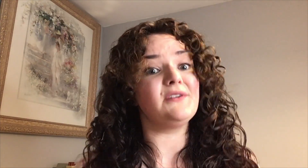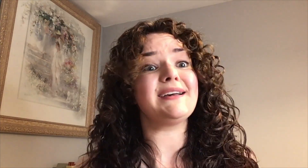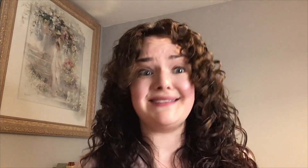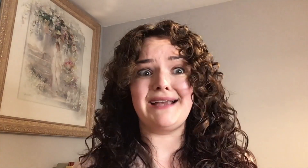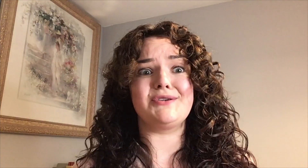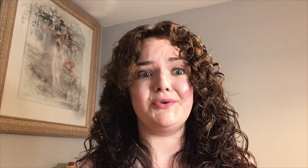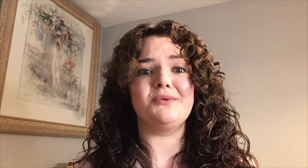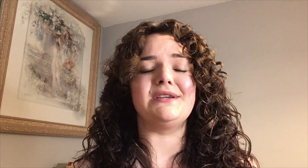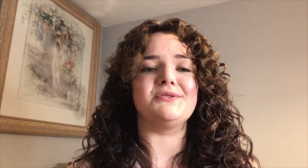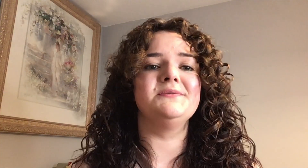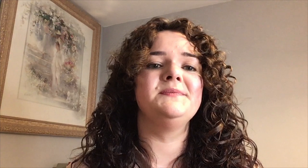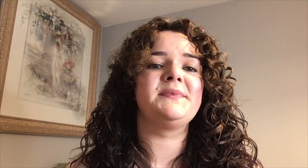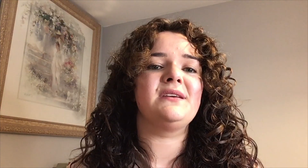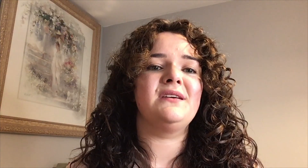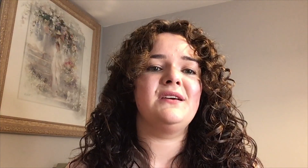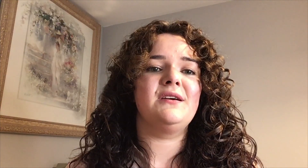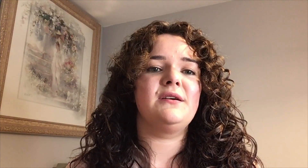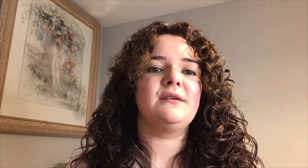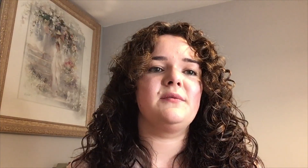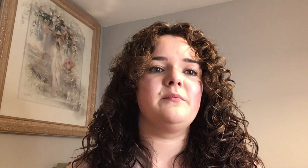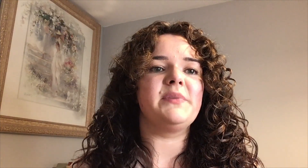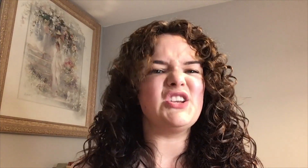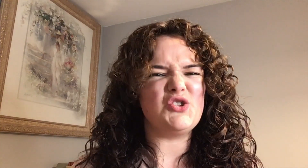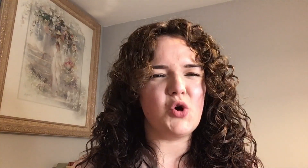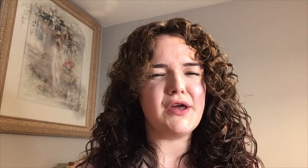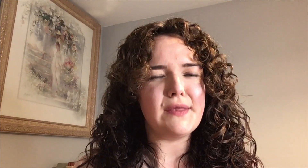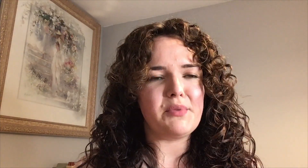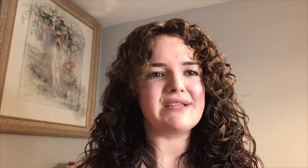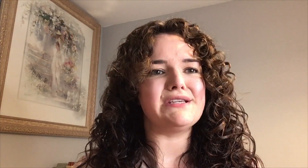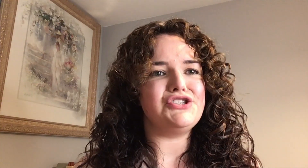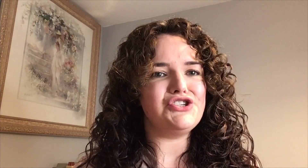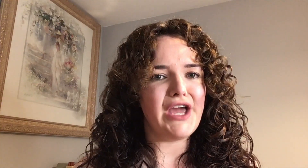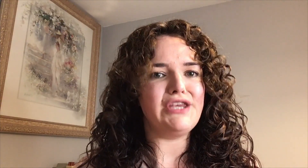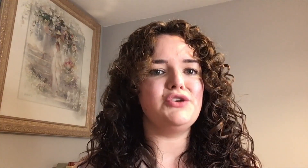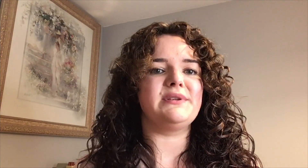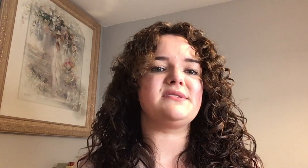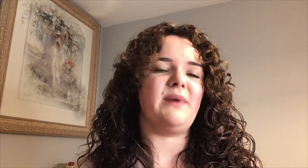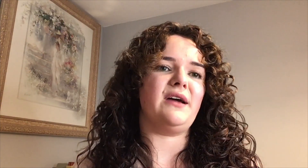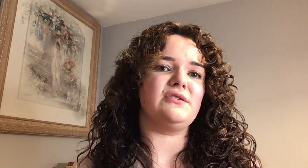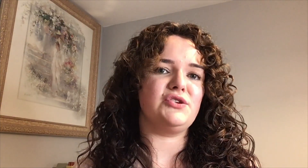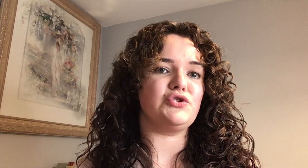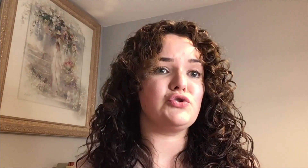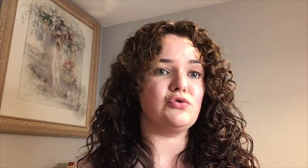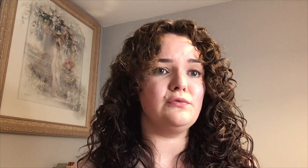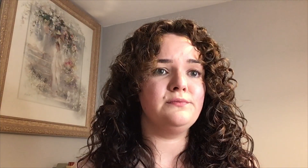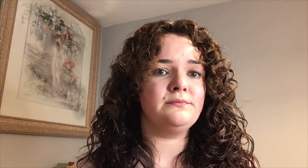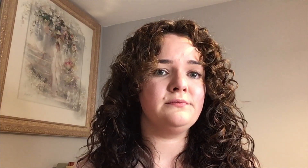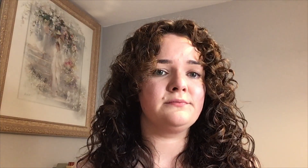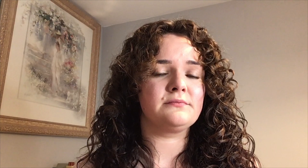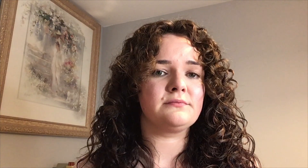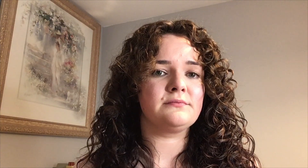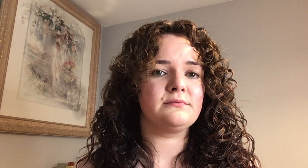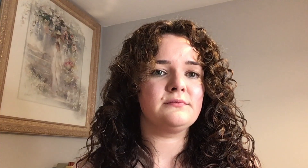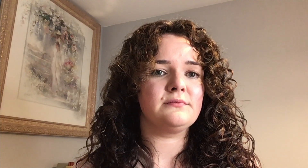who still has Santa on the window, but a joy that brings a genuine smile to your soul.